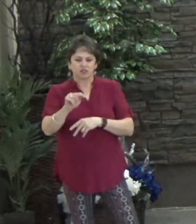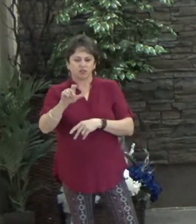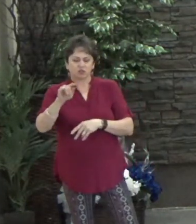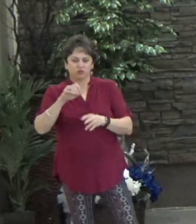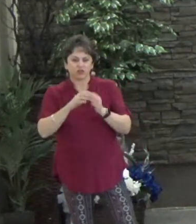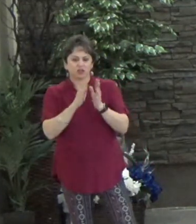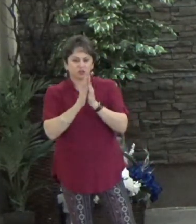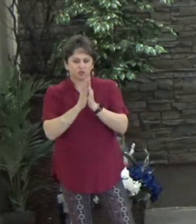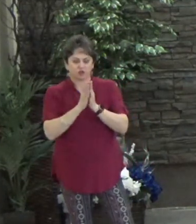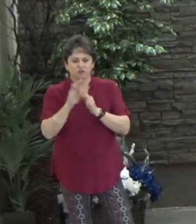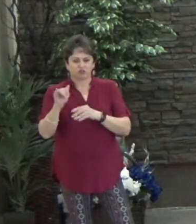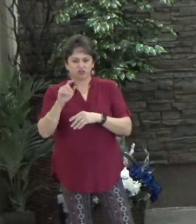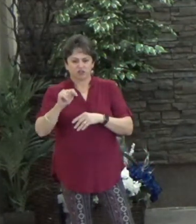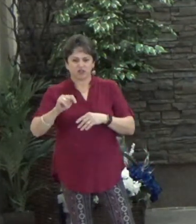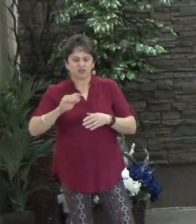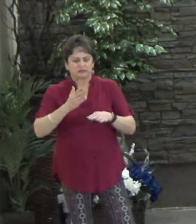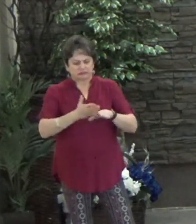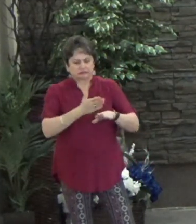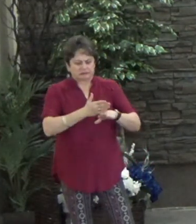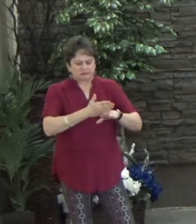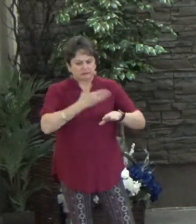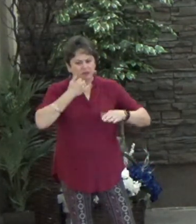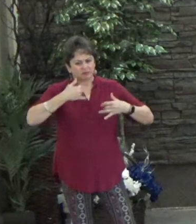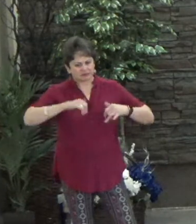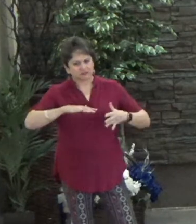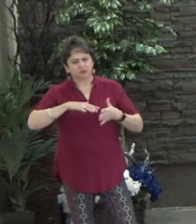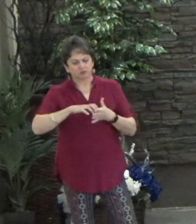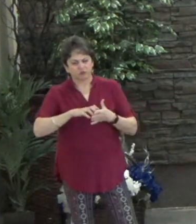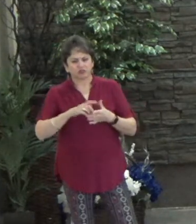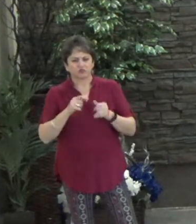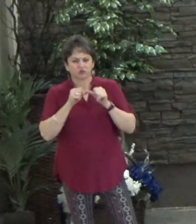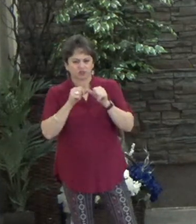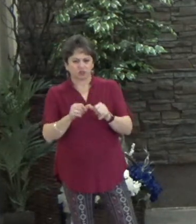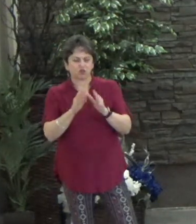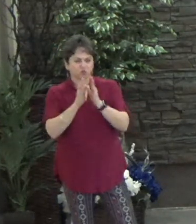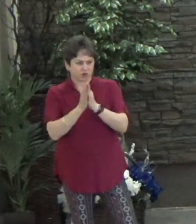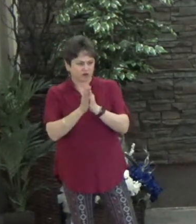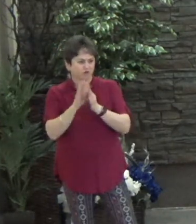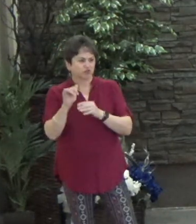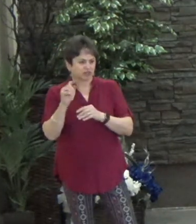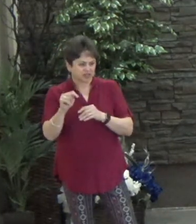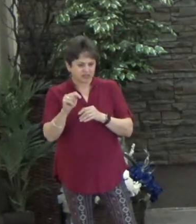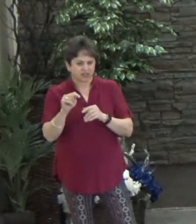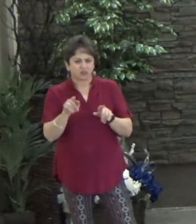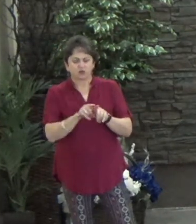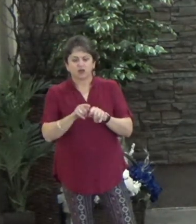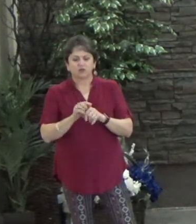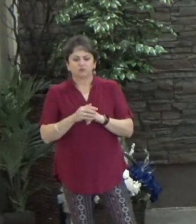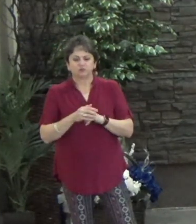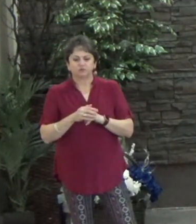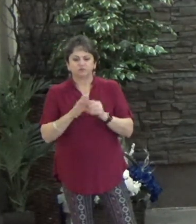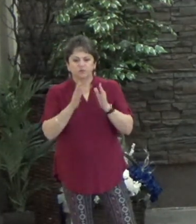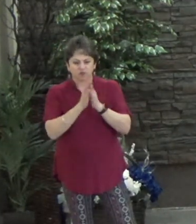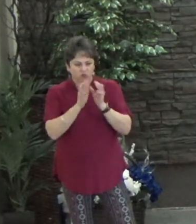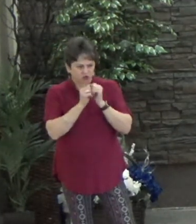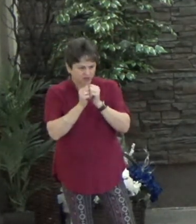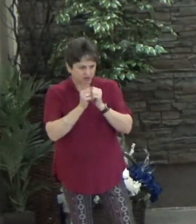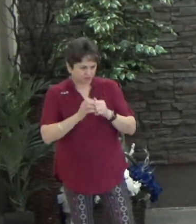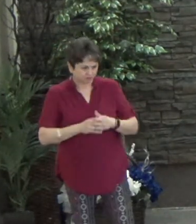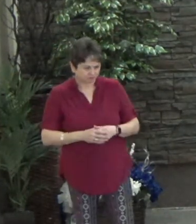our prayers. JT is getting better, but he's still pretty weak. So let's continue to pray for JT as well. Let's pray